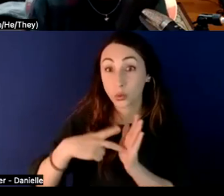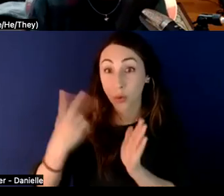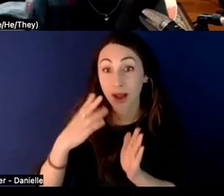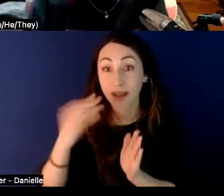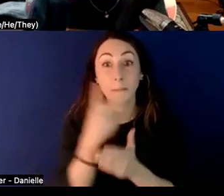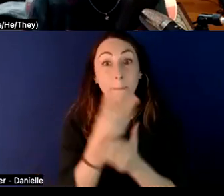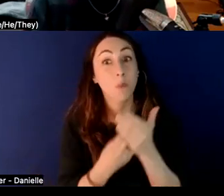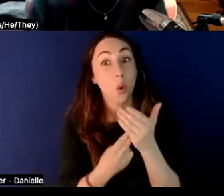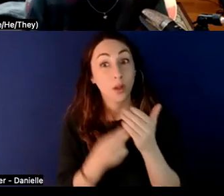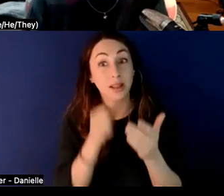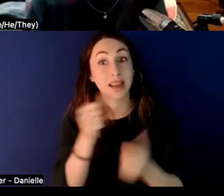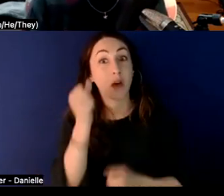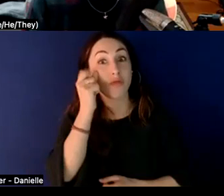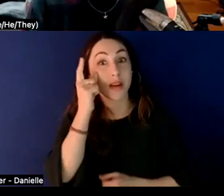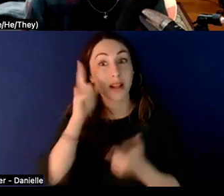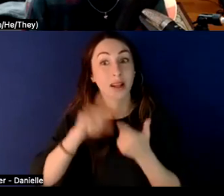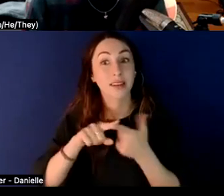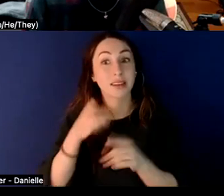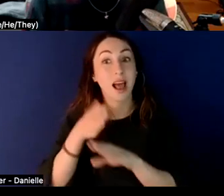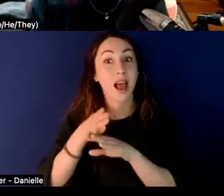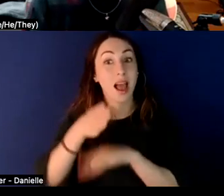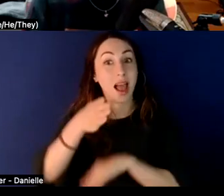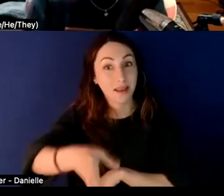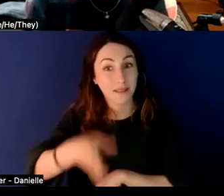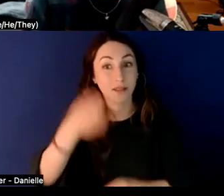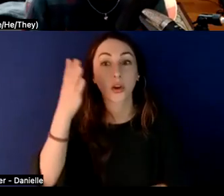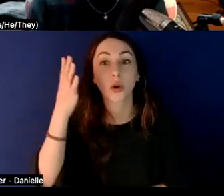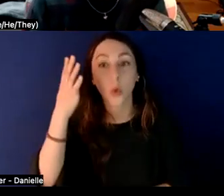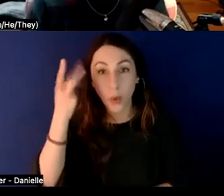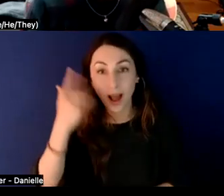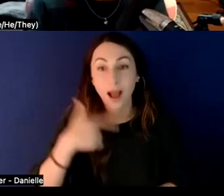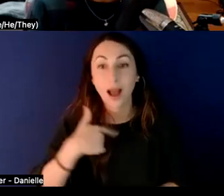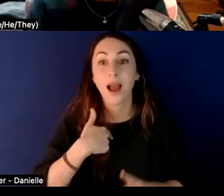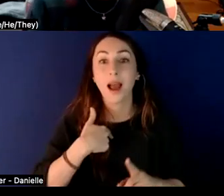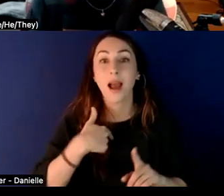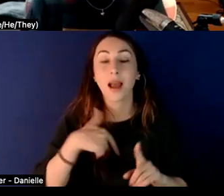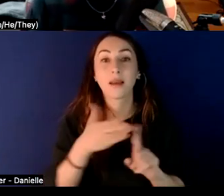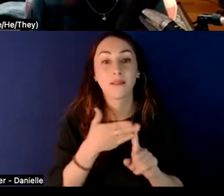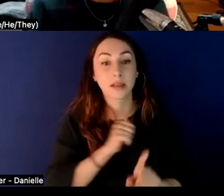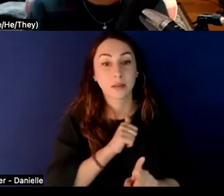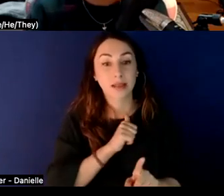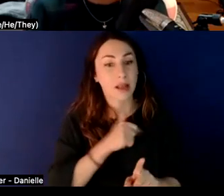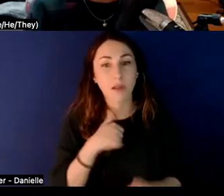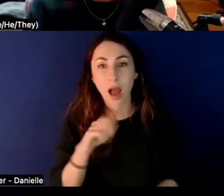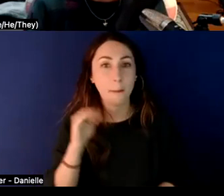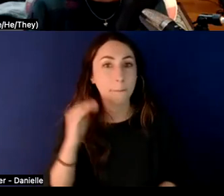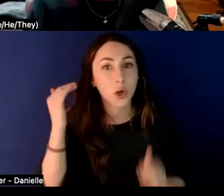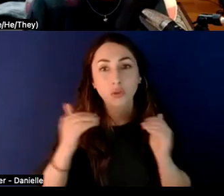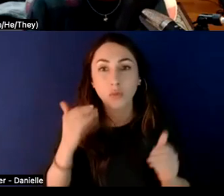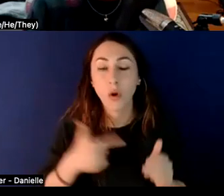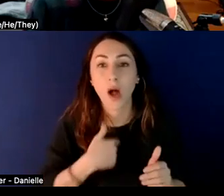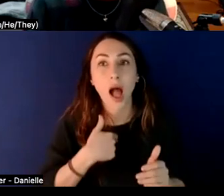realize until after, because I'd convinced myself, I'm an adult and I'm making informed